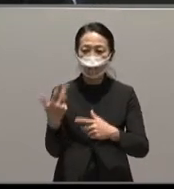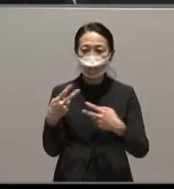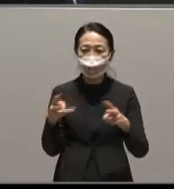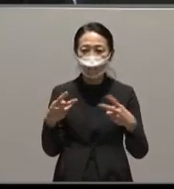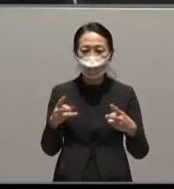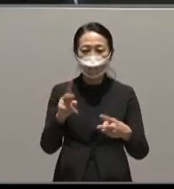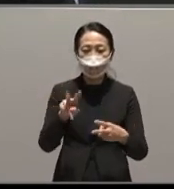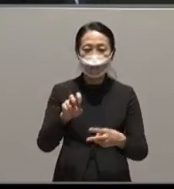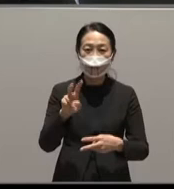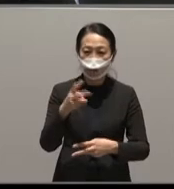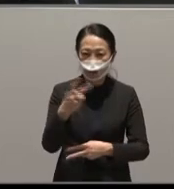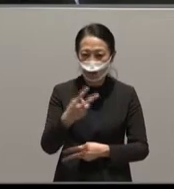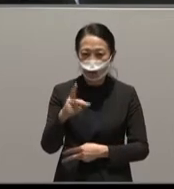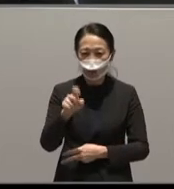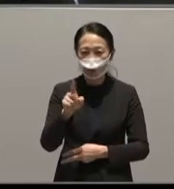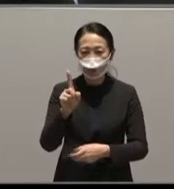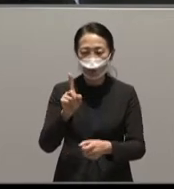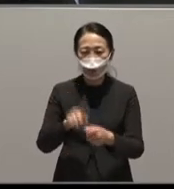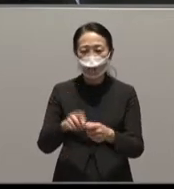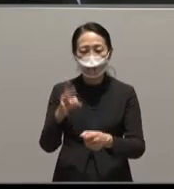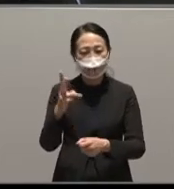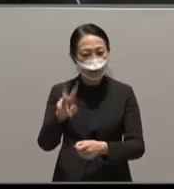Japanese newspapers covered this. And in